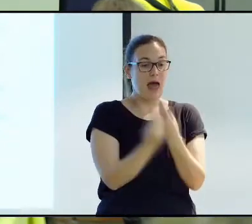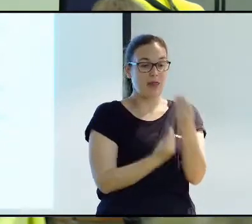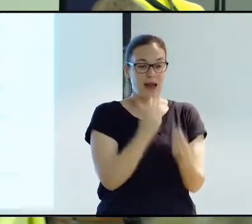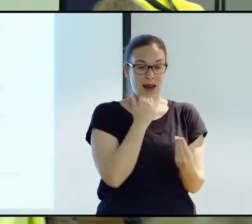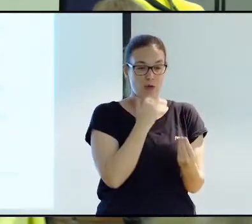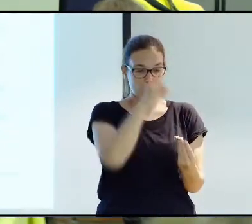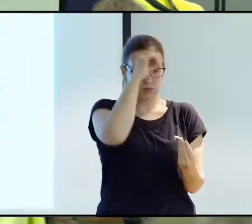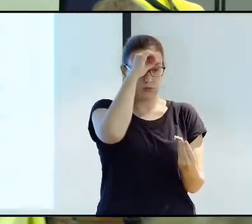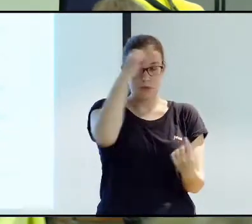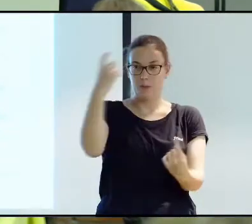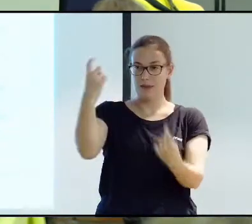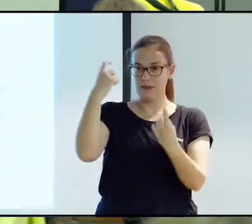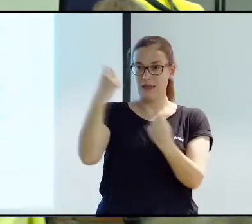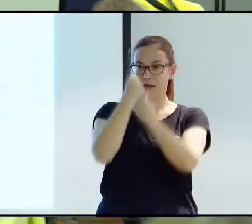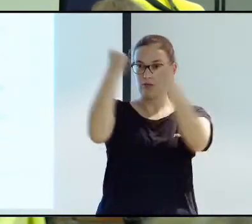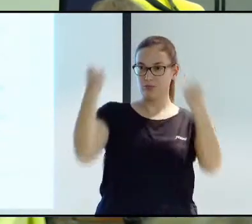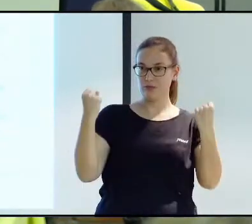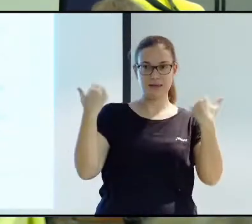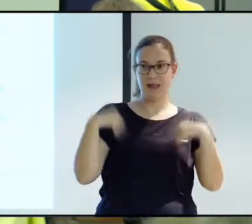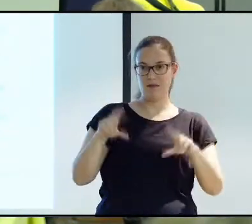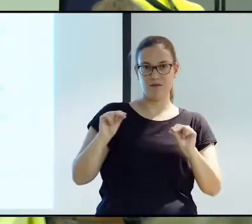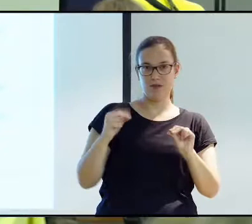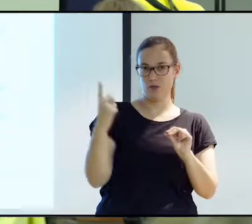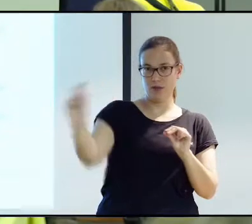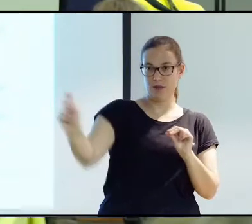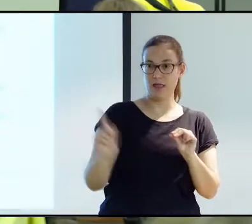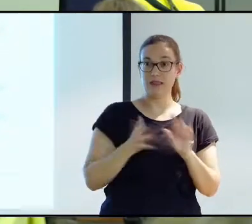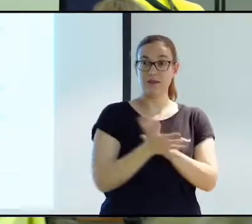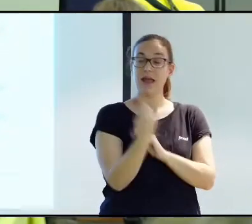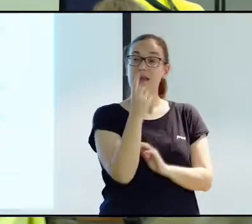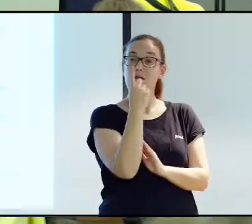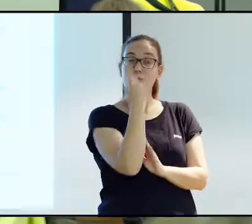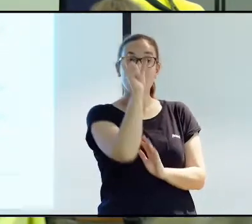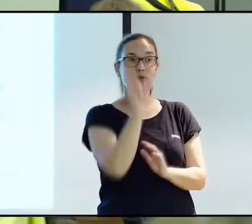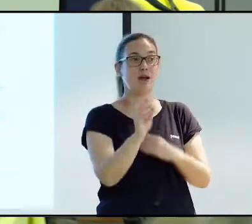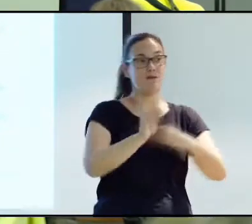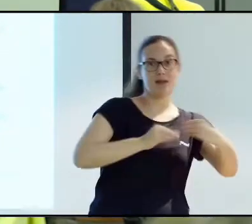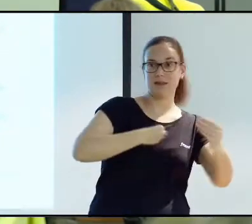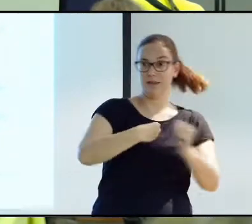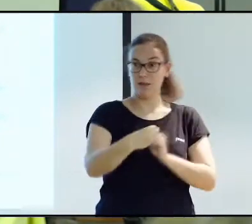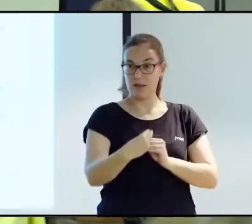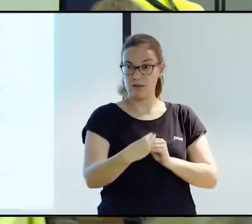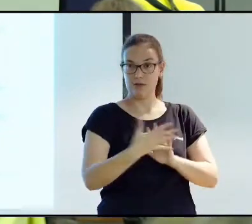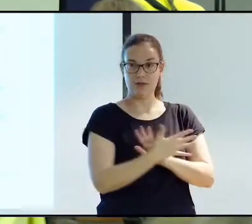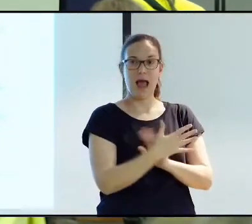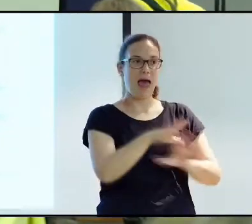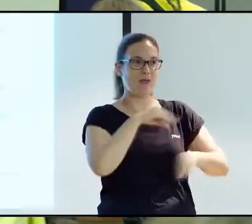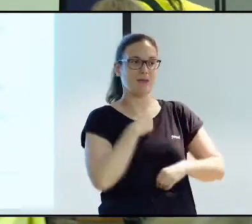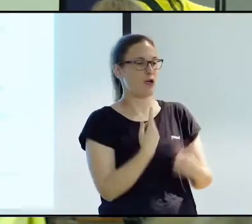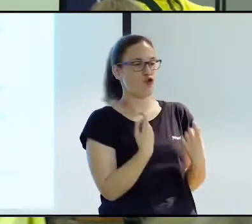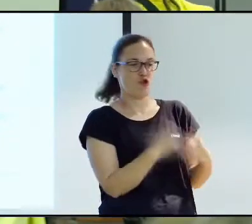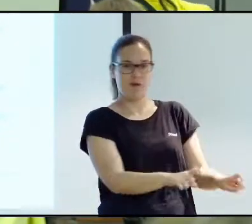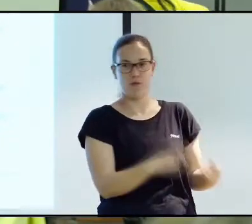These people need to be taught to do, well, sometimes these people are taught to do things that are not useful to them. We have to be